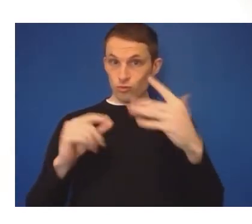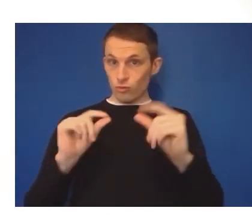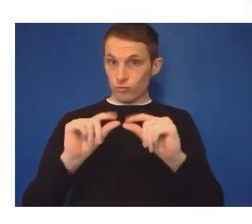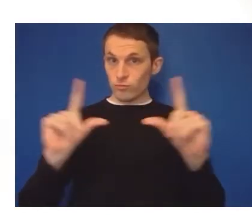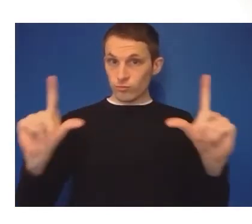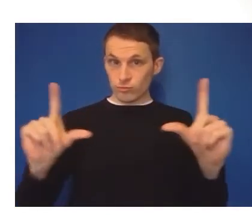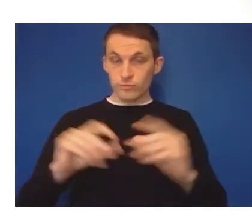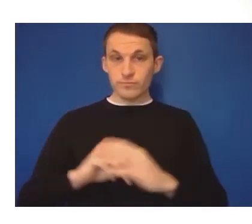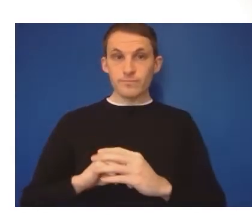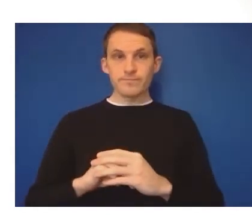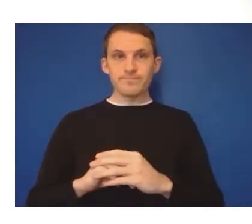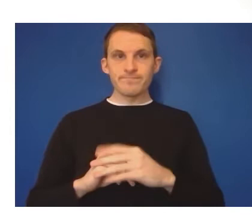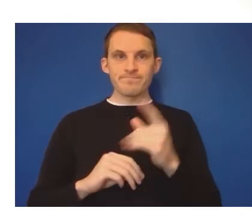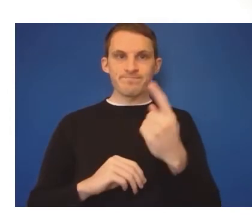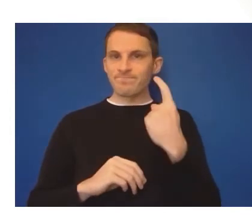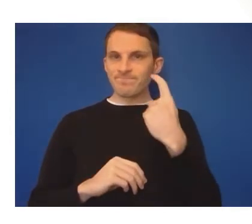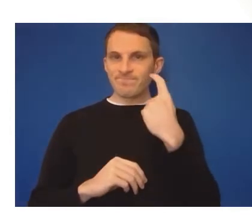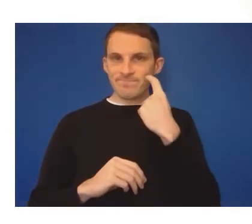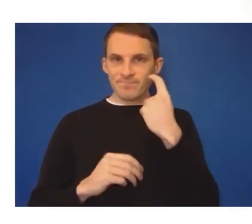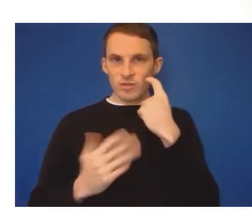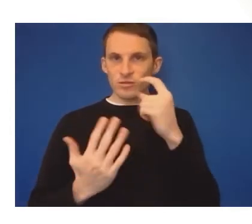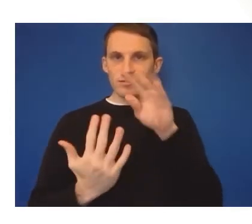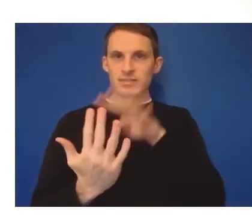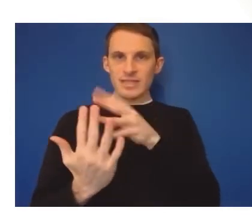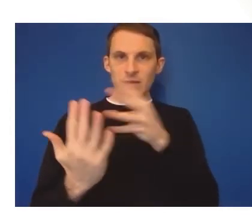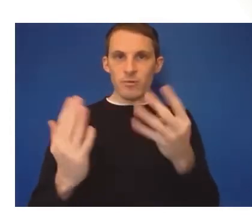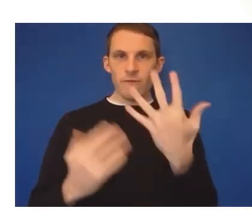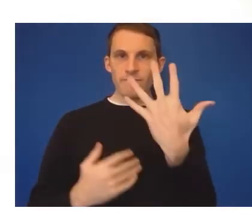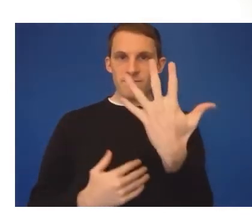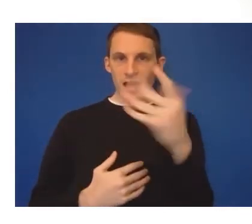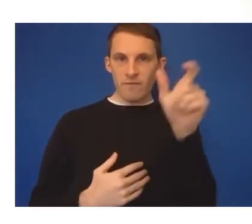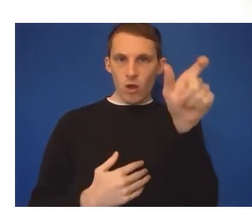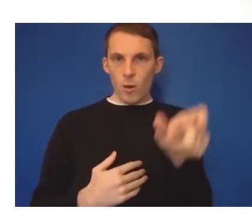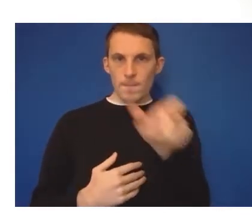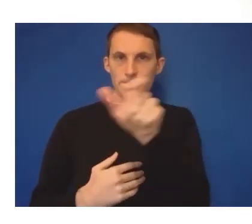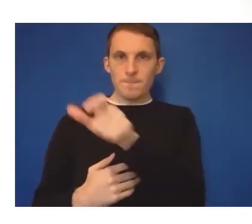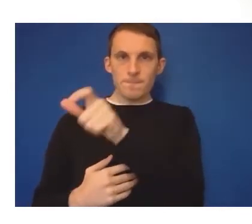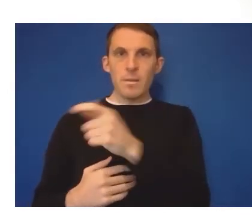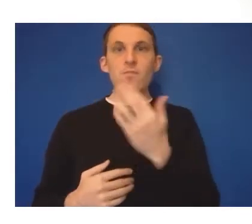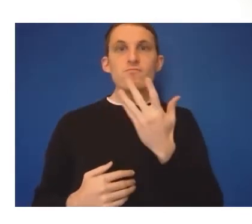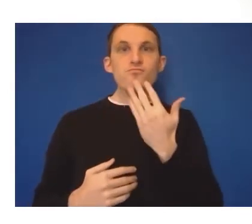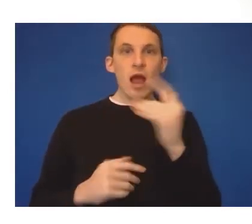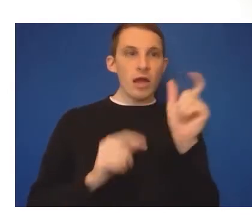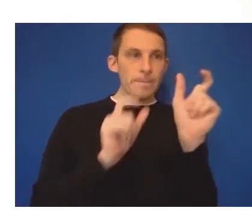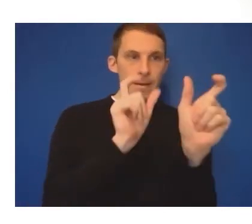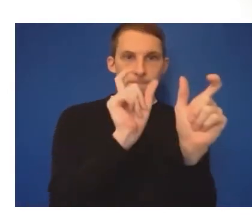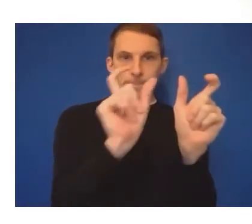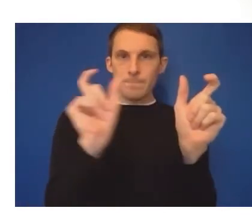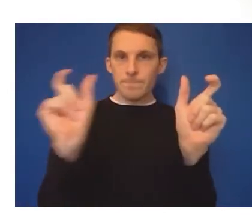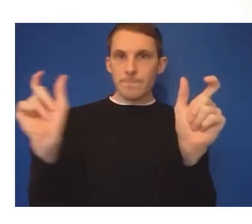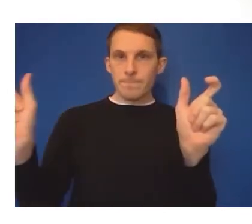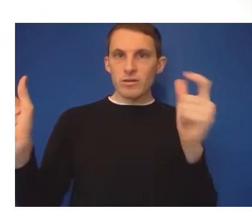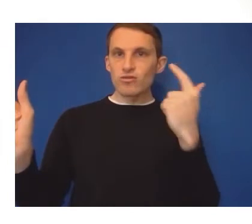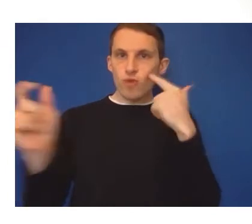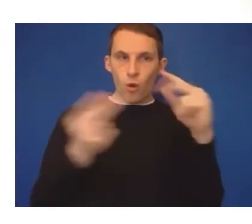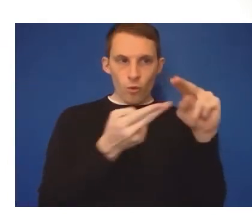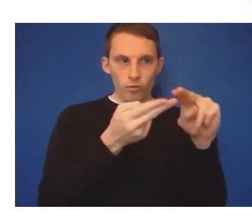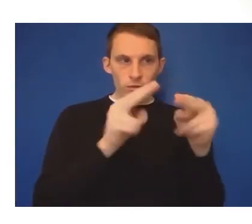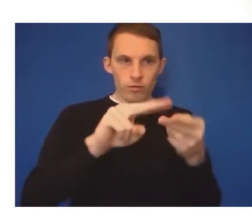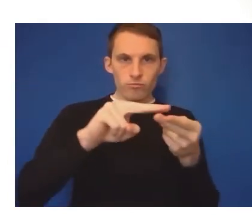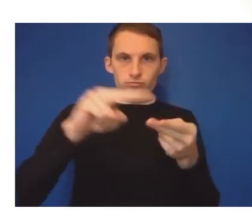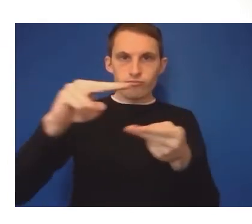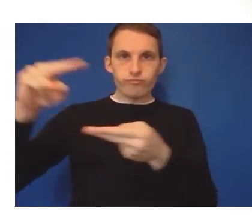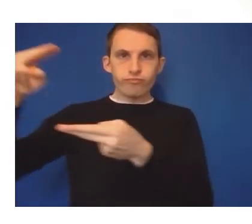showing a simpler table. It's got 5 columns with price along the top, between $10 and $50. The